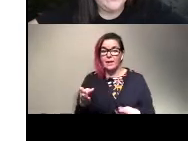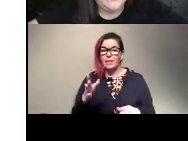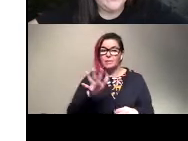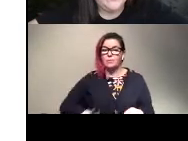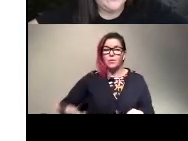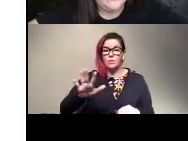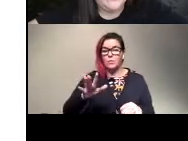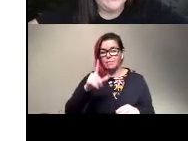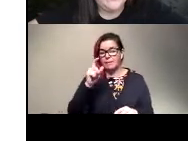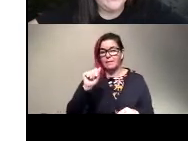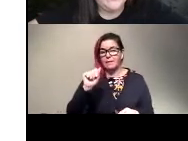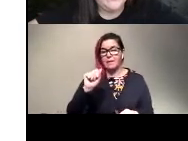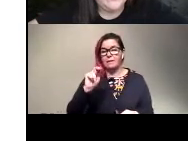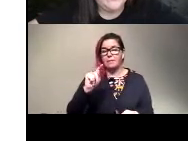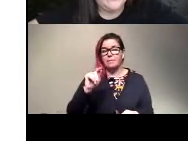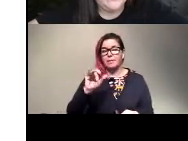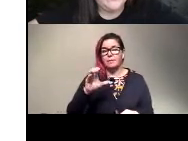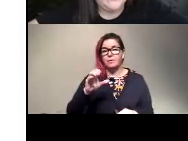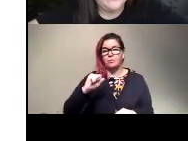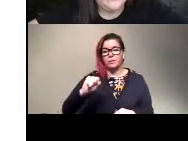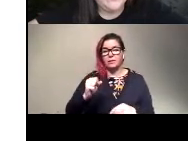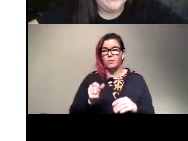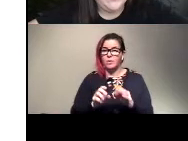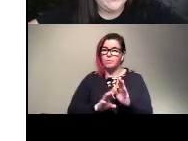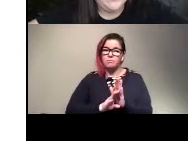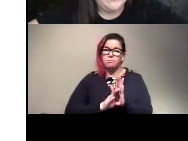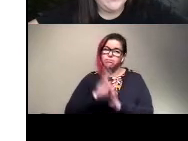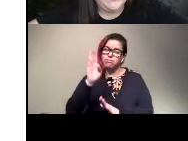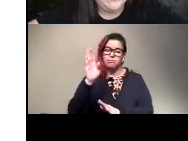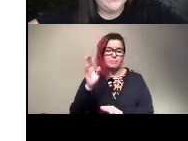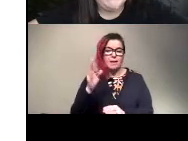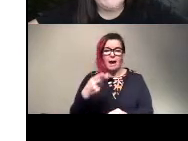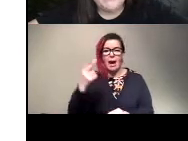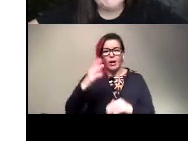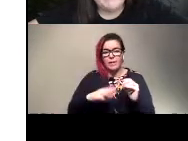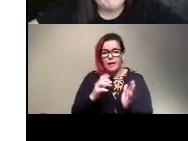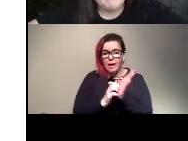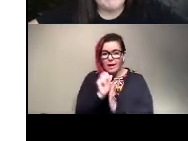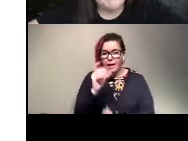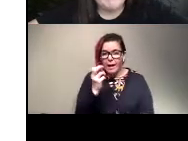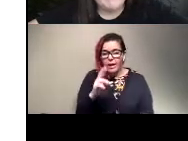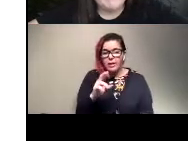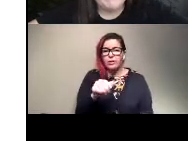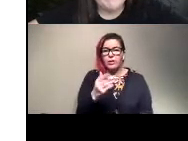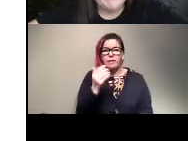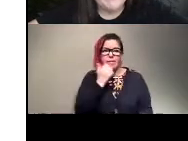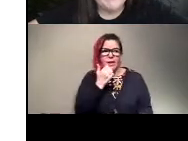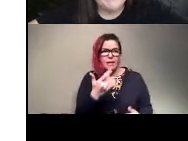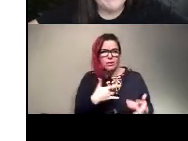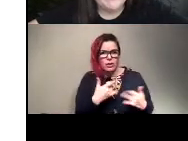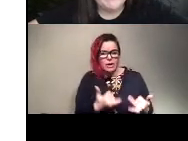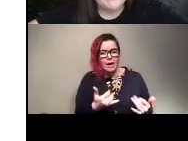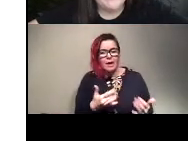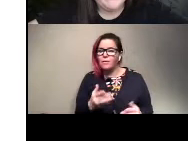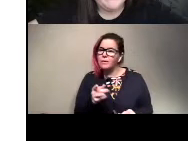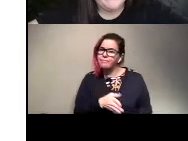antibiotic resistance will be the highest, much higher than things like cancer and stuff that we worry about all the time. So I think to me,